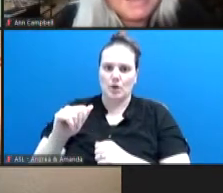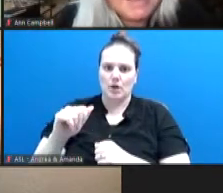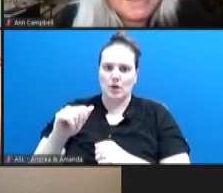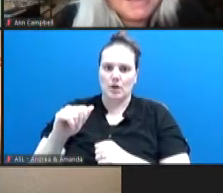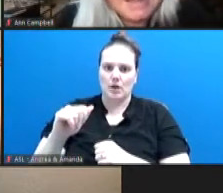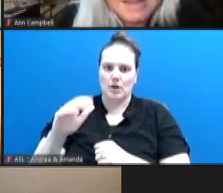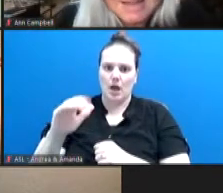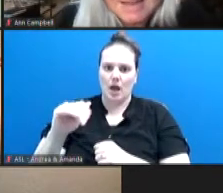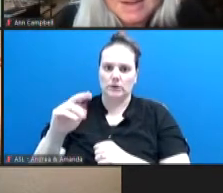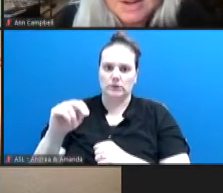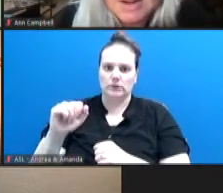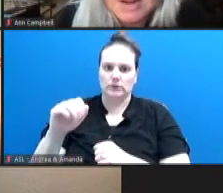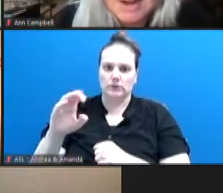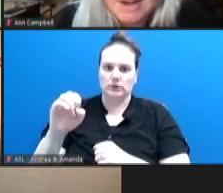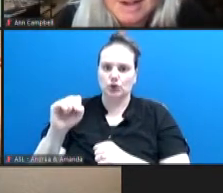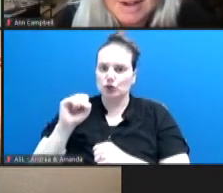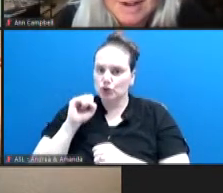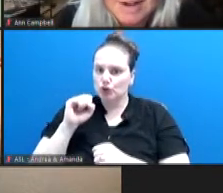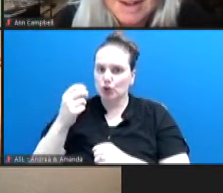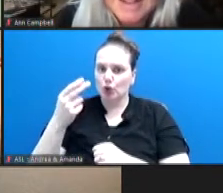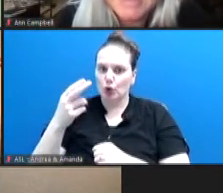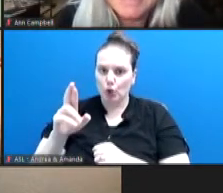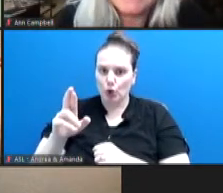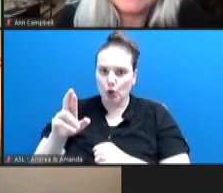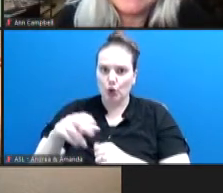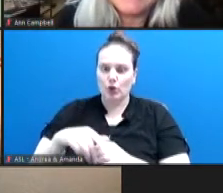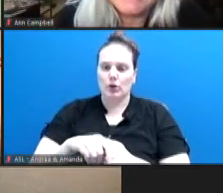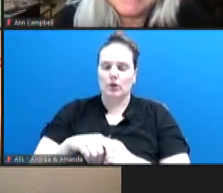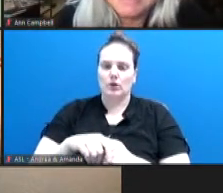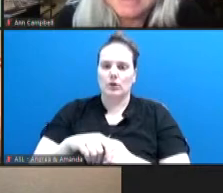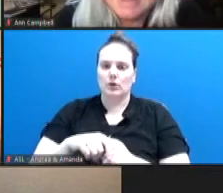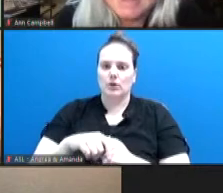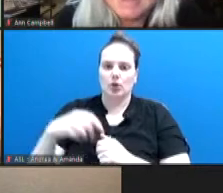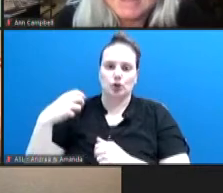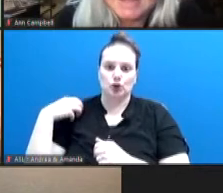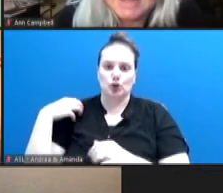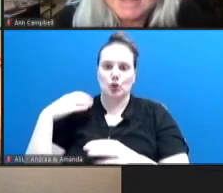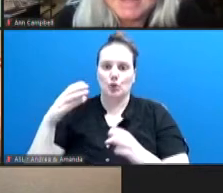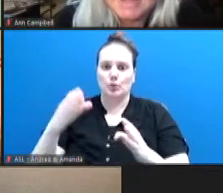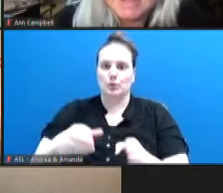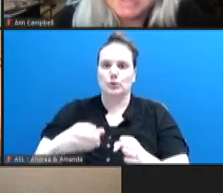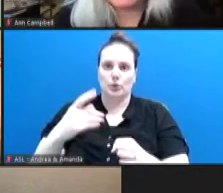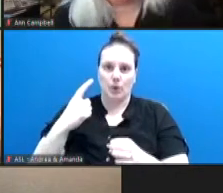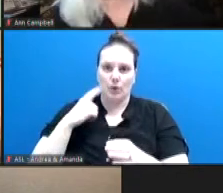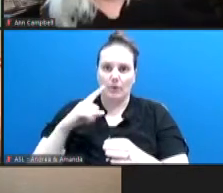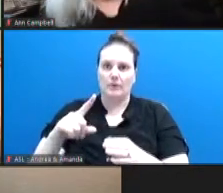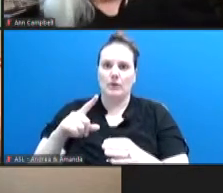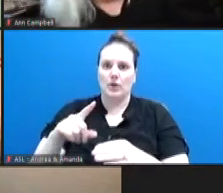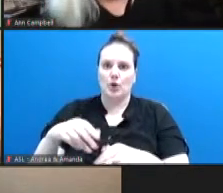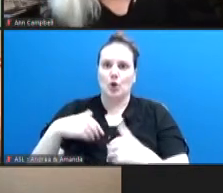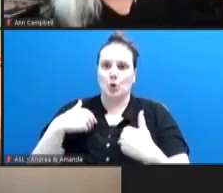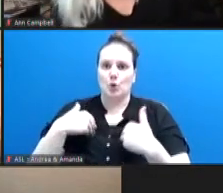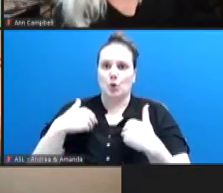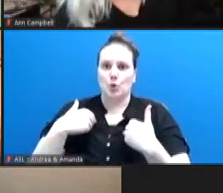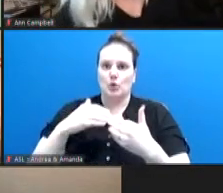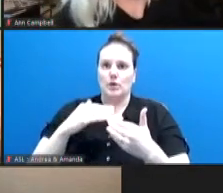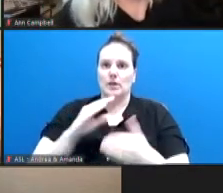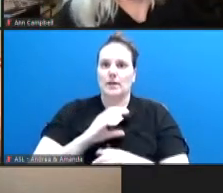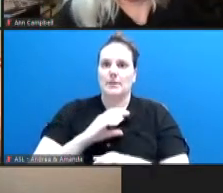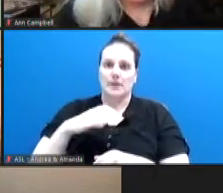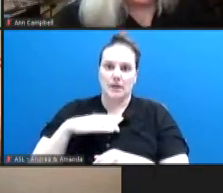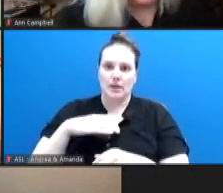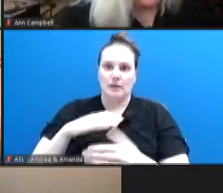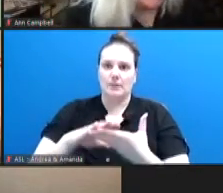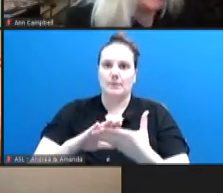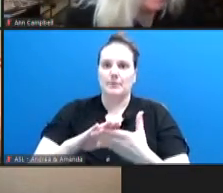My pronouns are she and her. I am the chairperson for the Youth Committee of